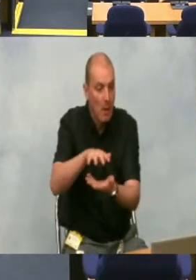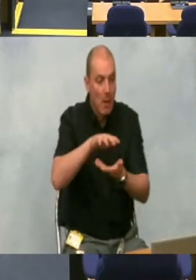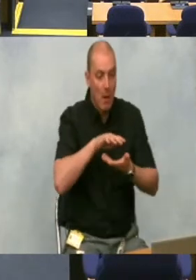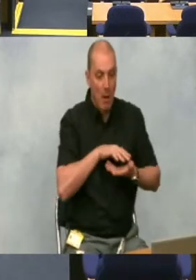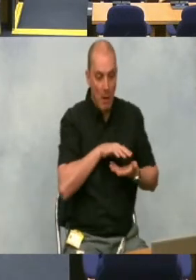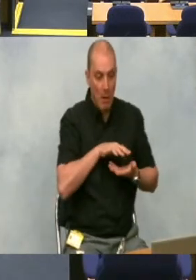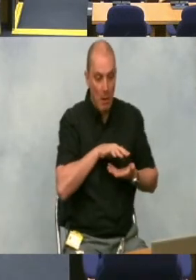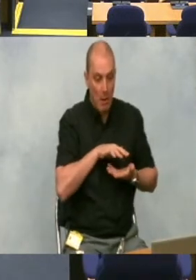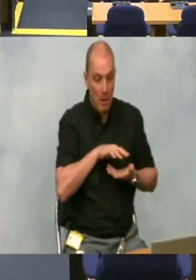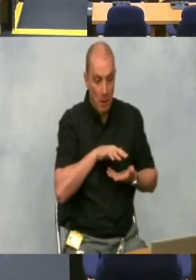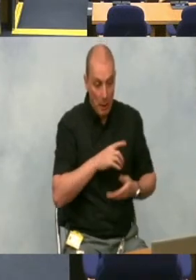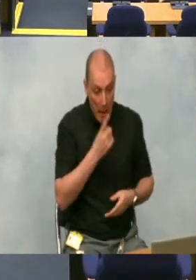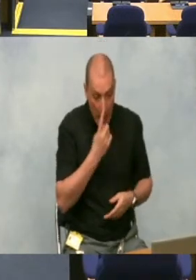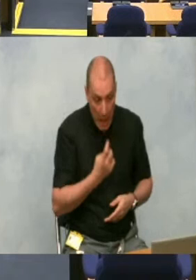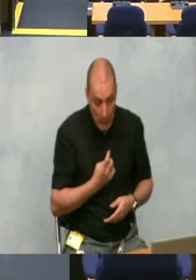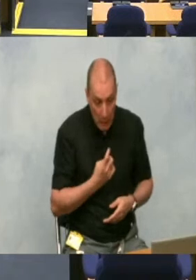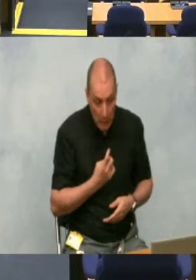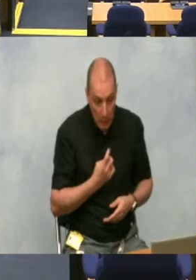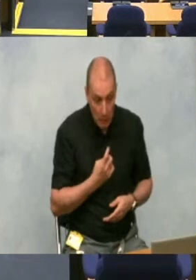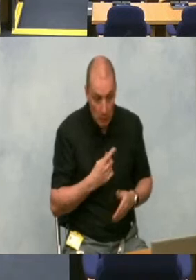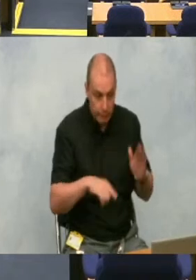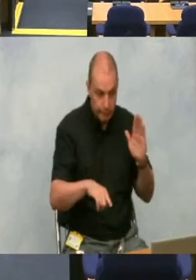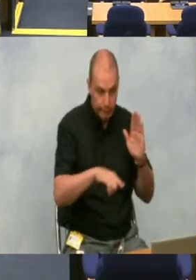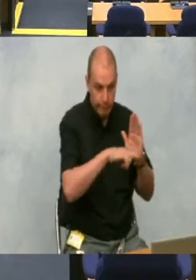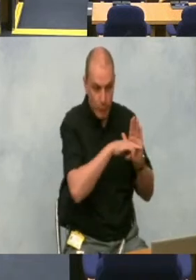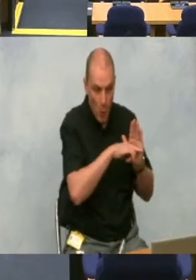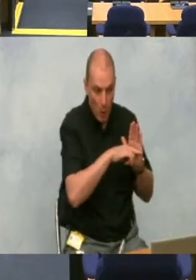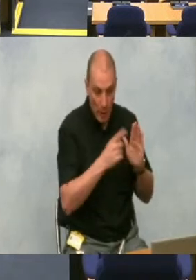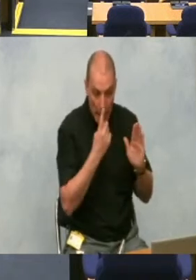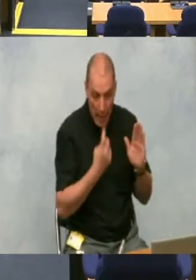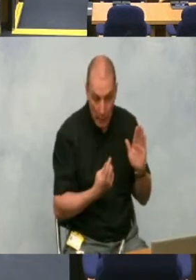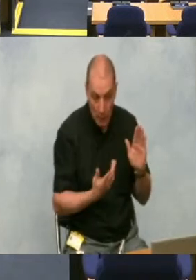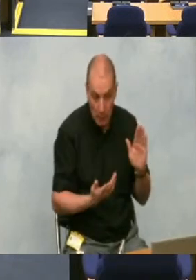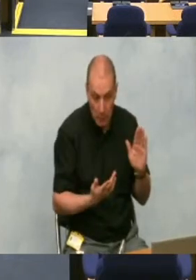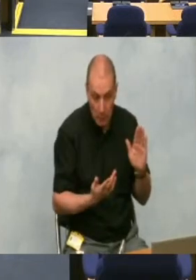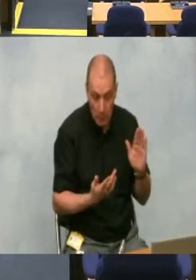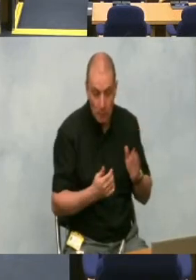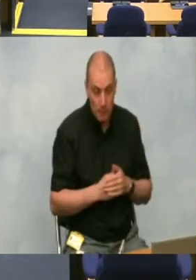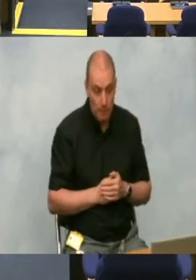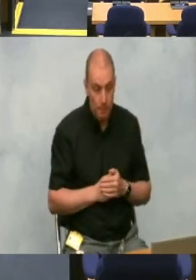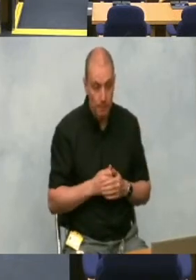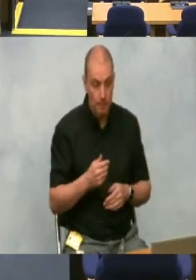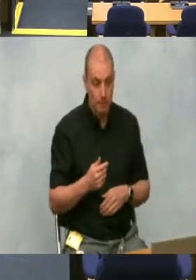clause, I don't know. Yeah. Joanne? Jerry?